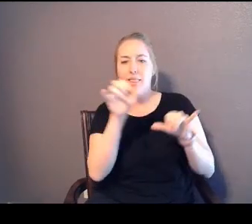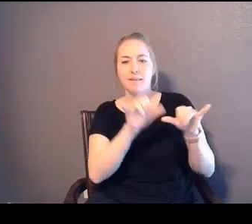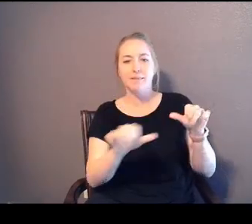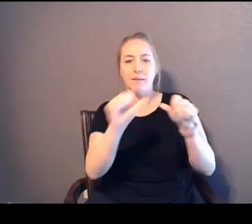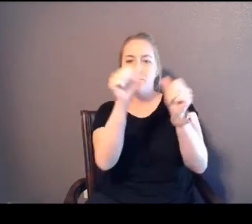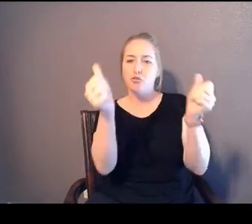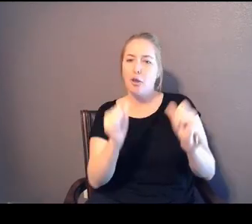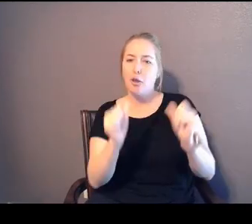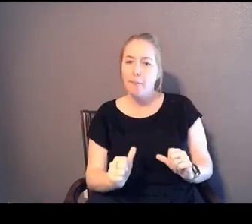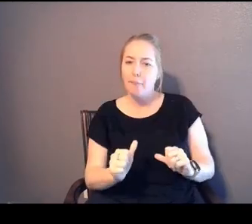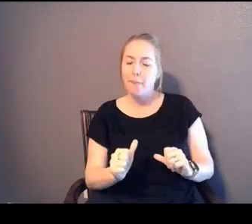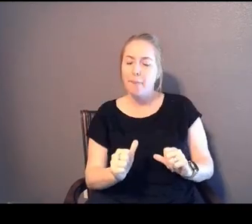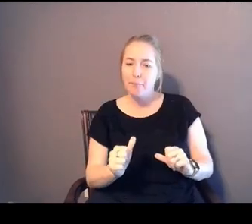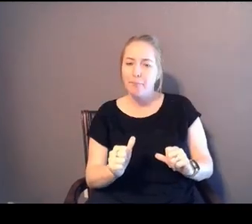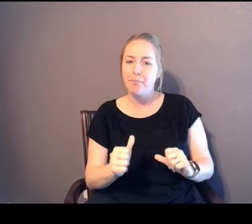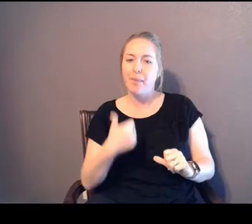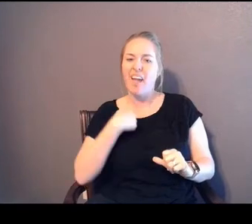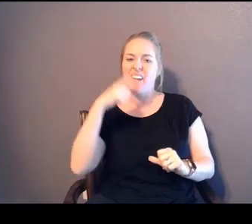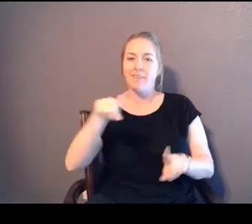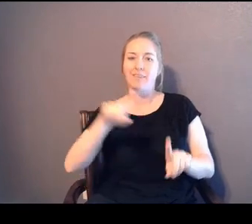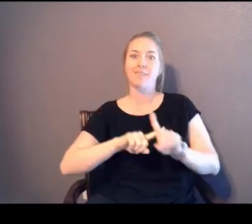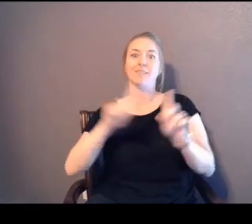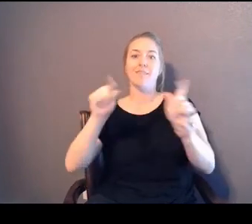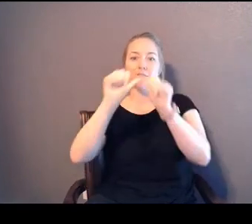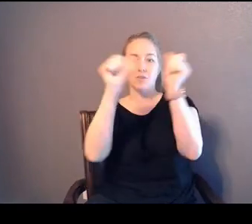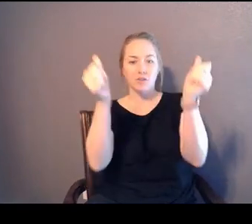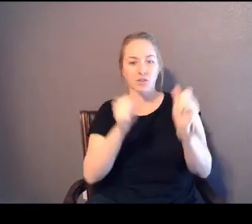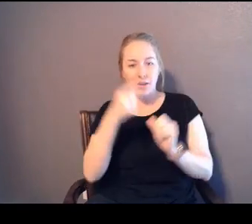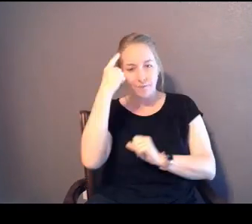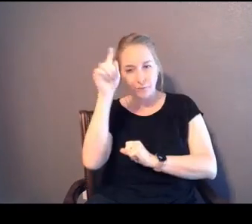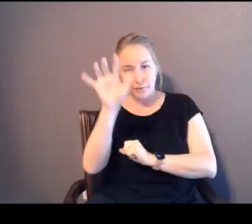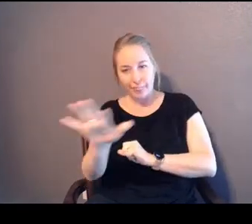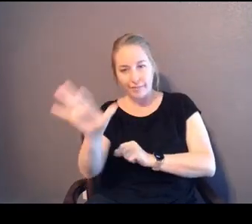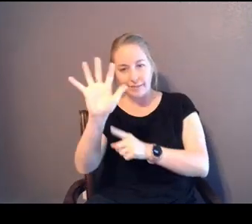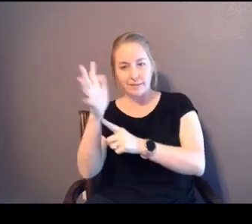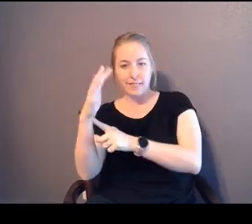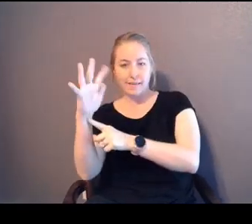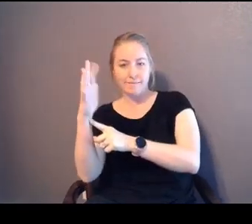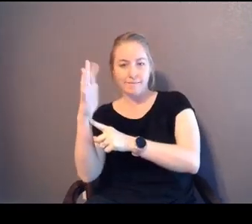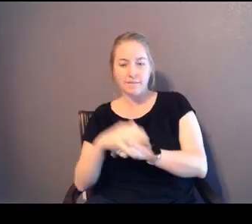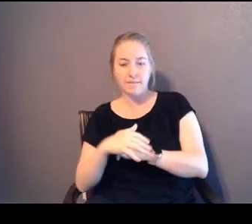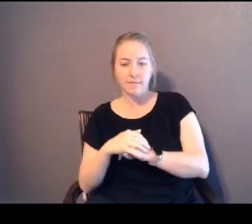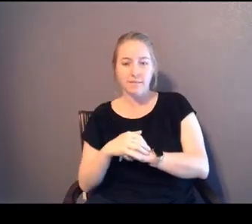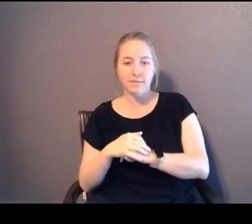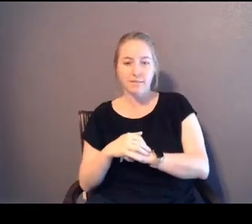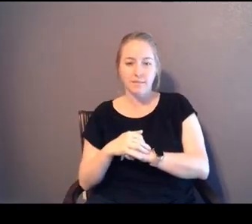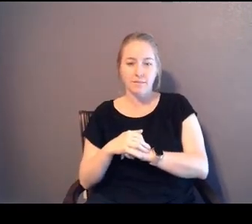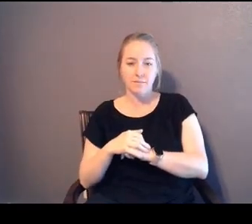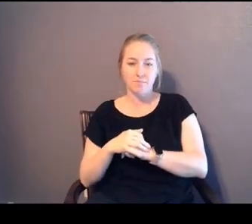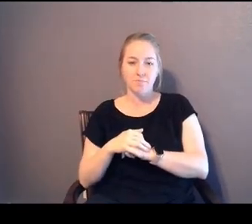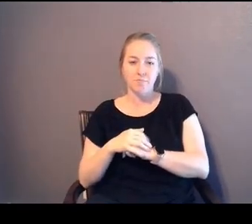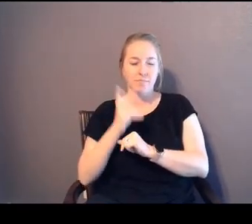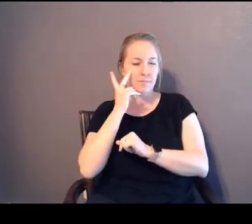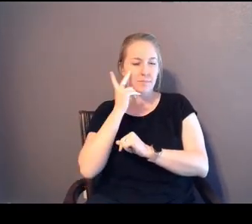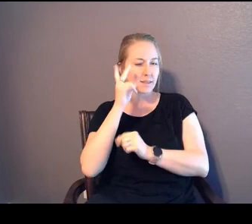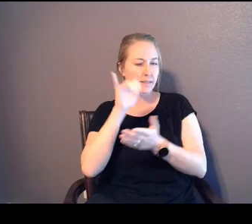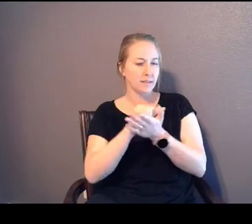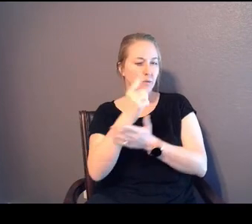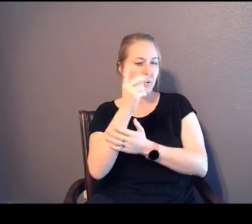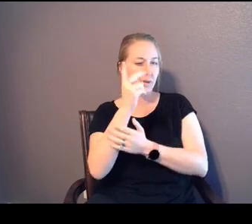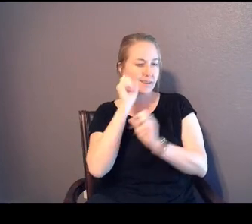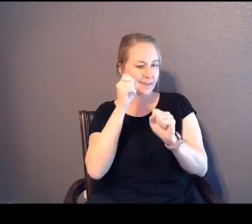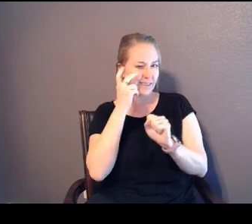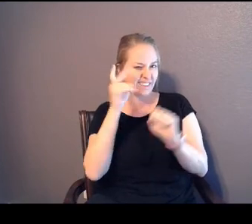need to make a different shape when I'm doing these stems. Let's see. Let's take a look at that one because we can see it really clearly. It's